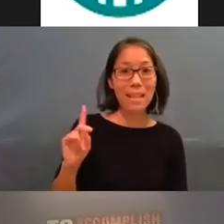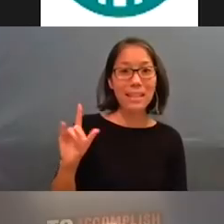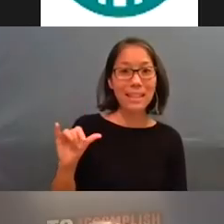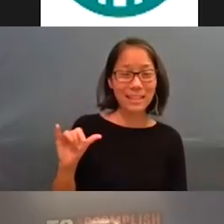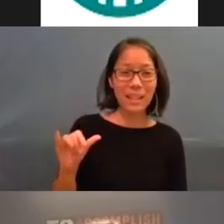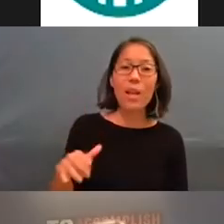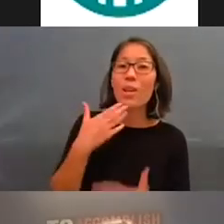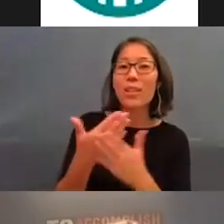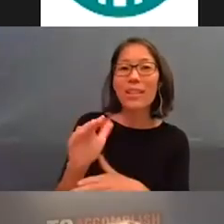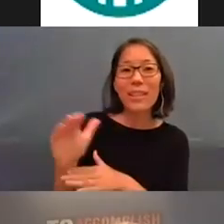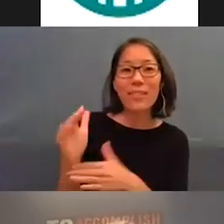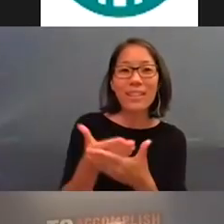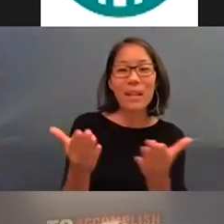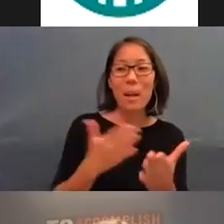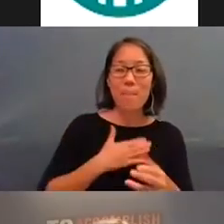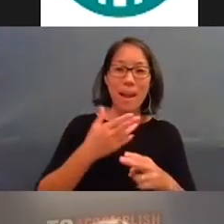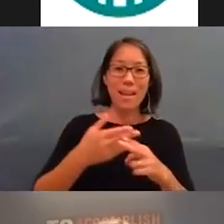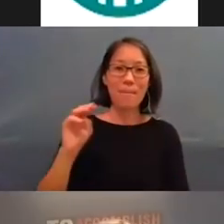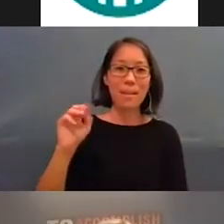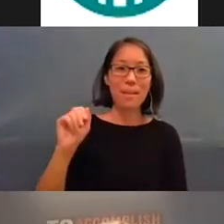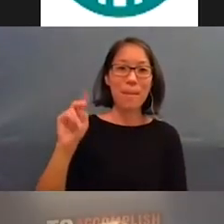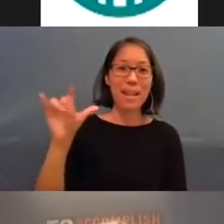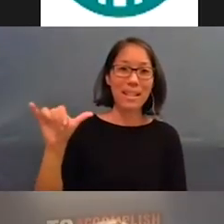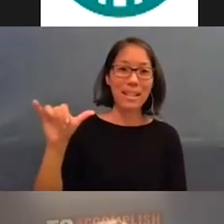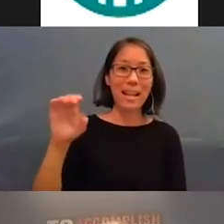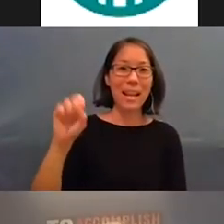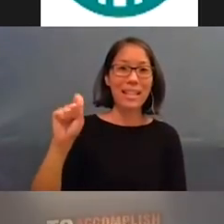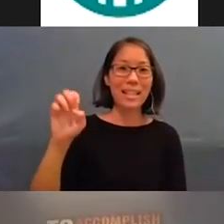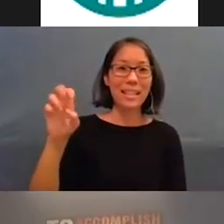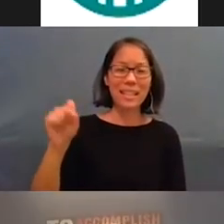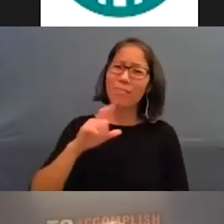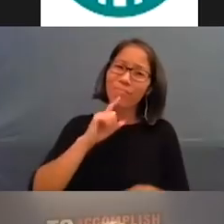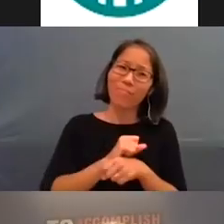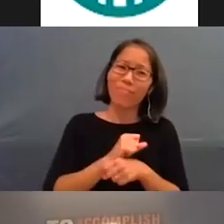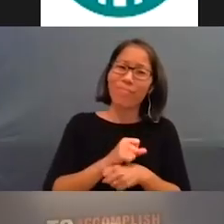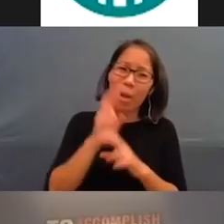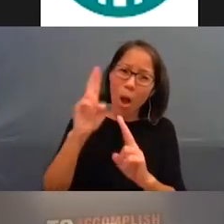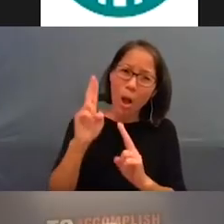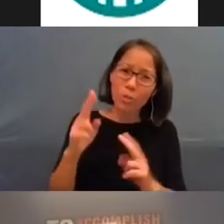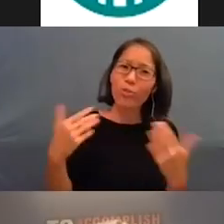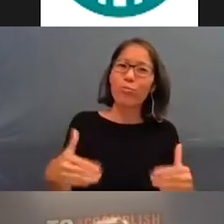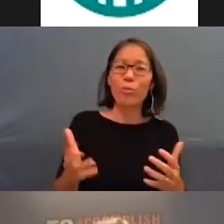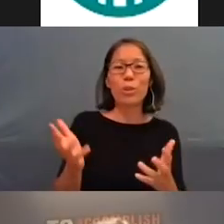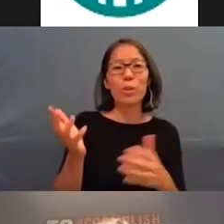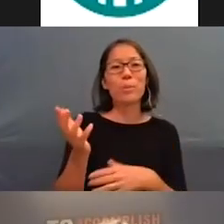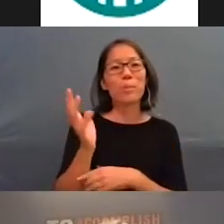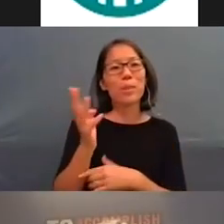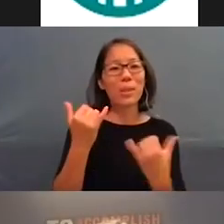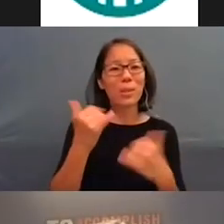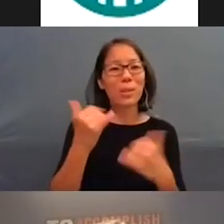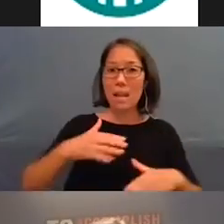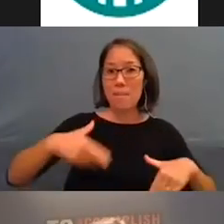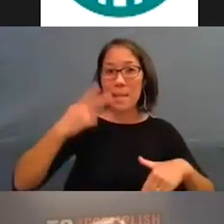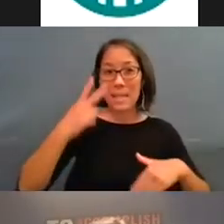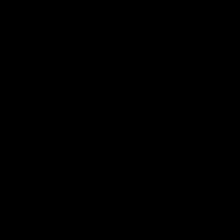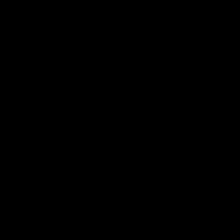Well, good evening, everyone. My name is Mandy Estes, and it's truly an honor to be speaking with you tonight. And I'm not seeing any slides yet, so I